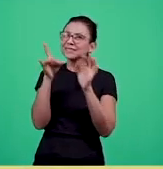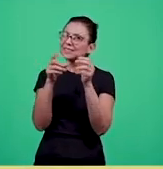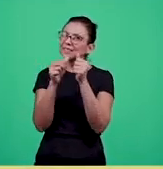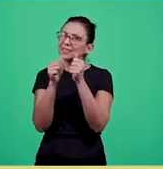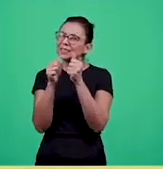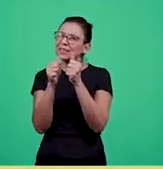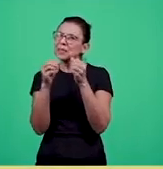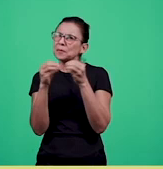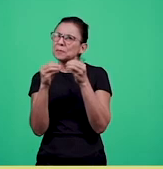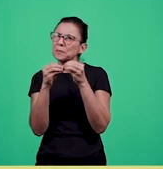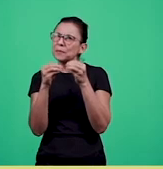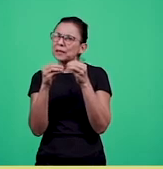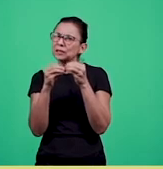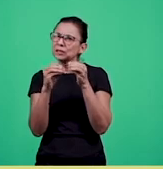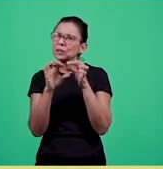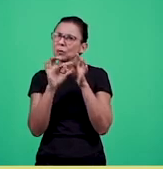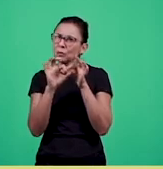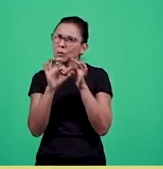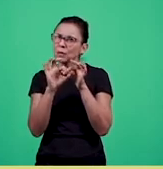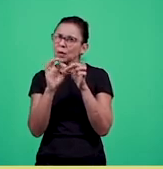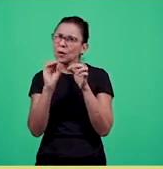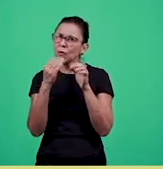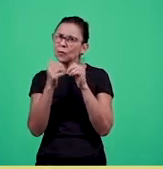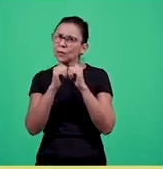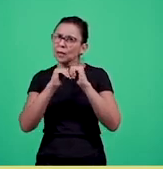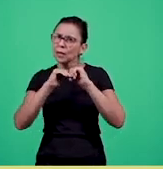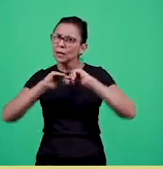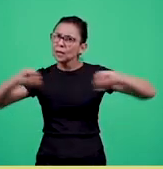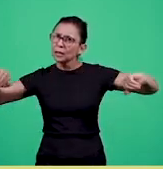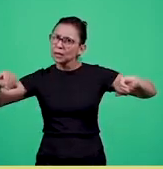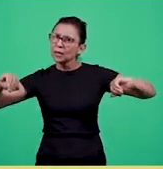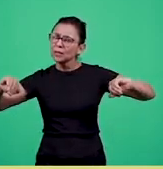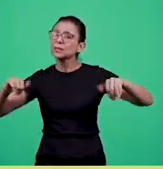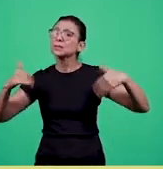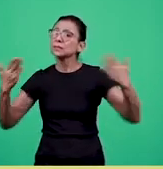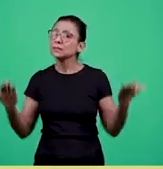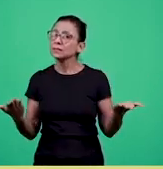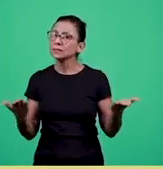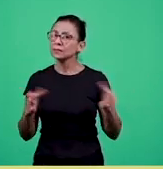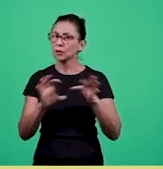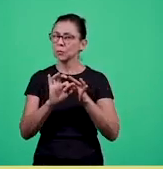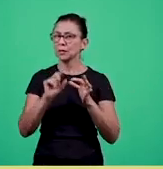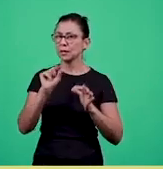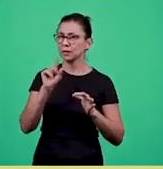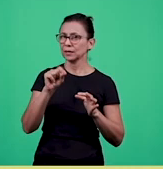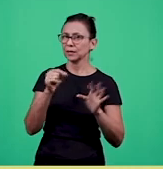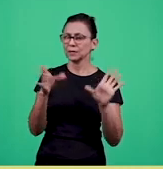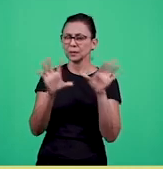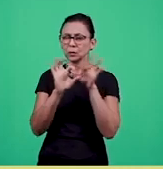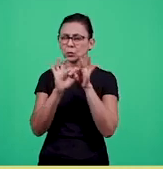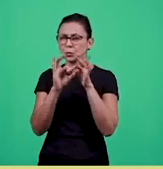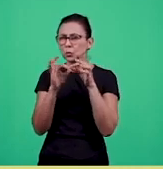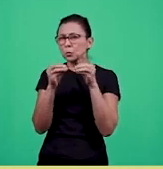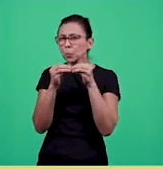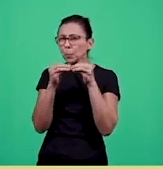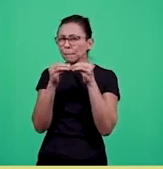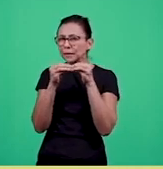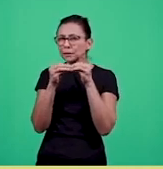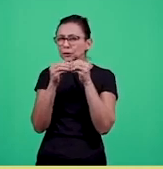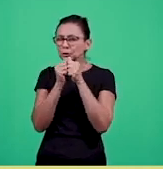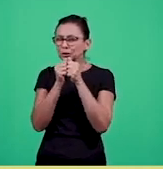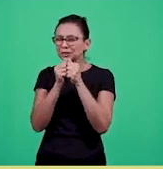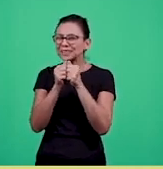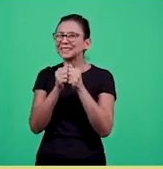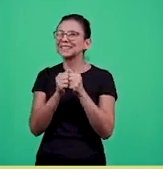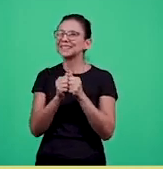And is it to be close or is it to be separated? Fellowship is to be close. And this is why the Lord created man, so that we can